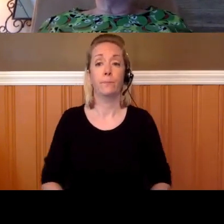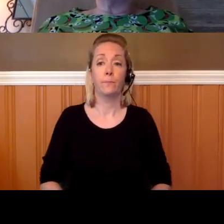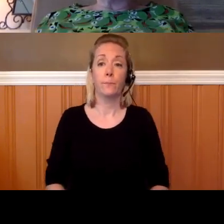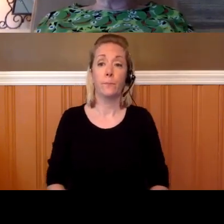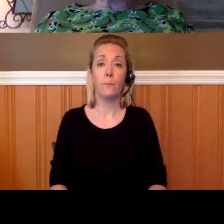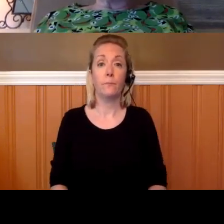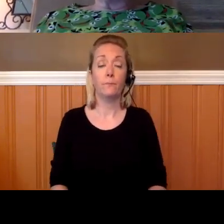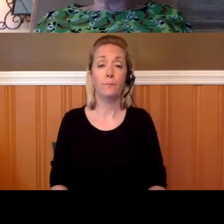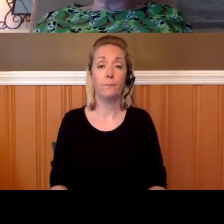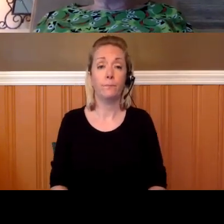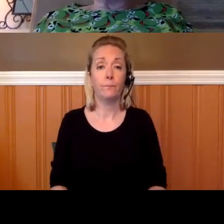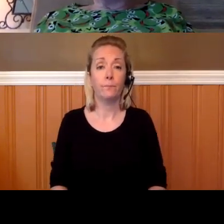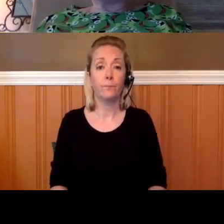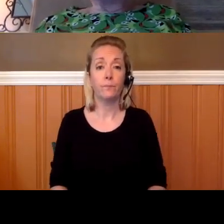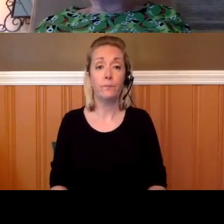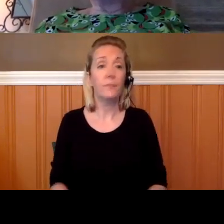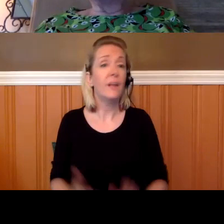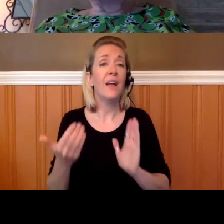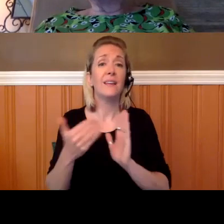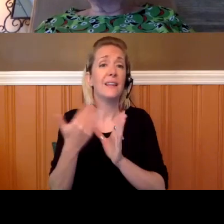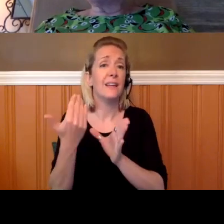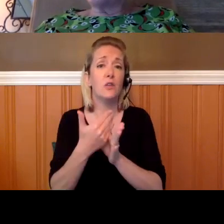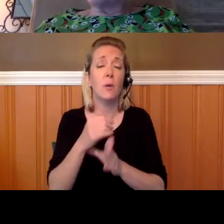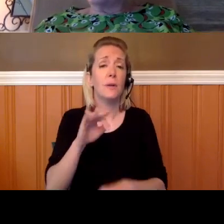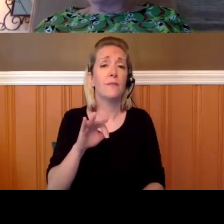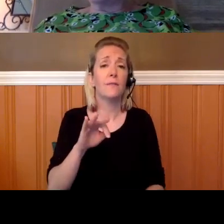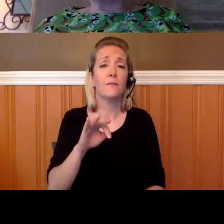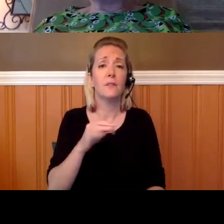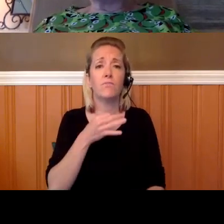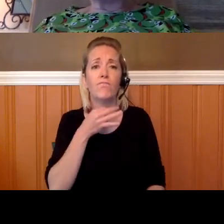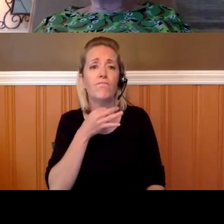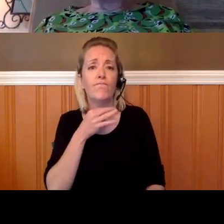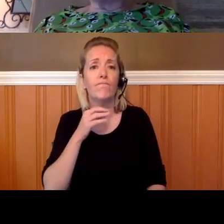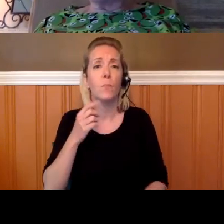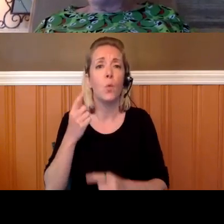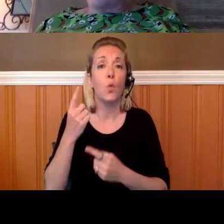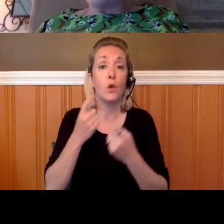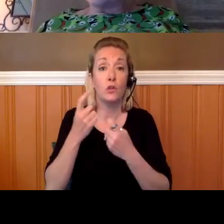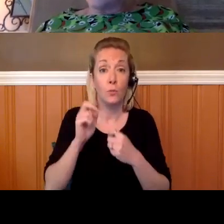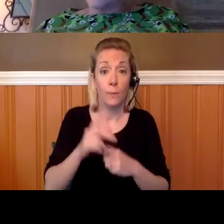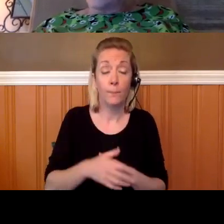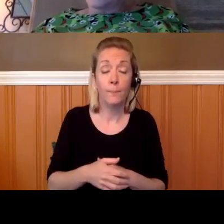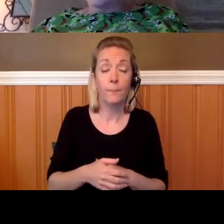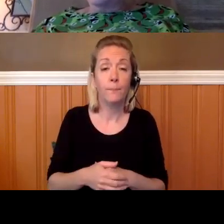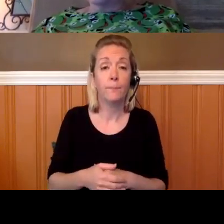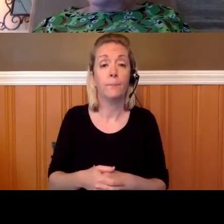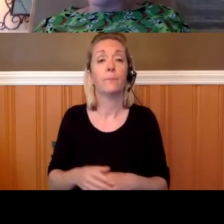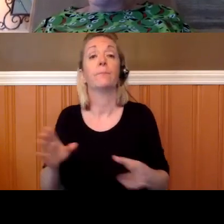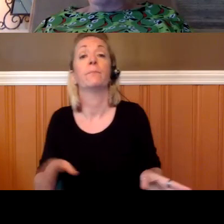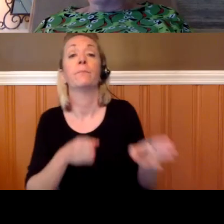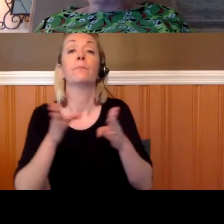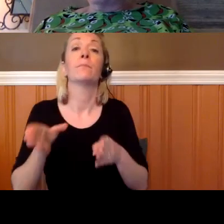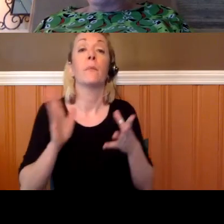If there are any questions, stop me. The other thing I want to talk about is the